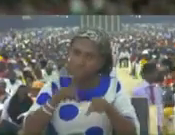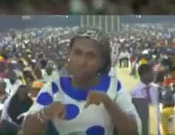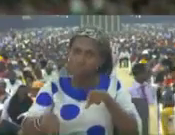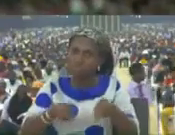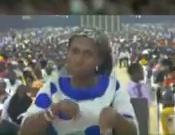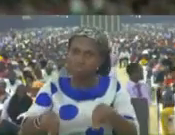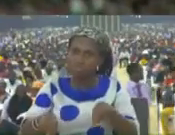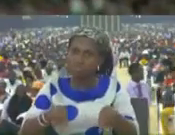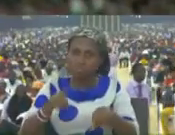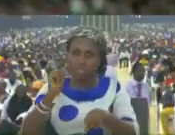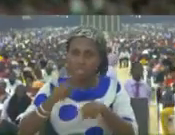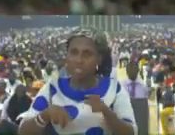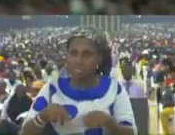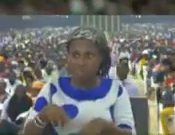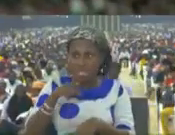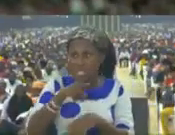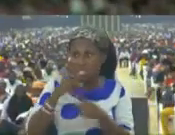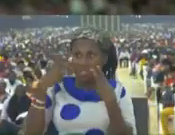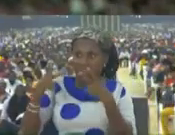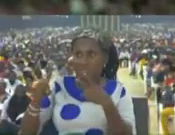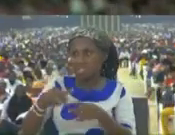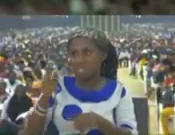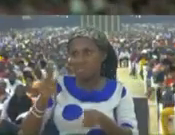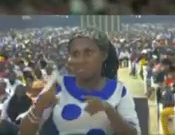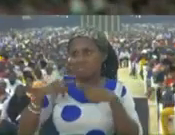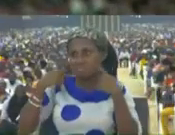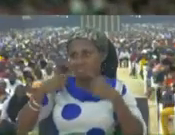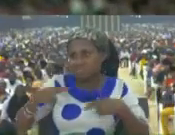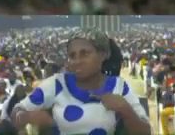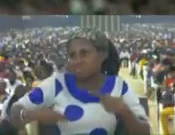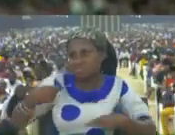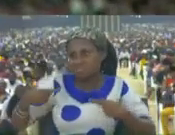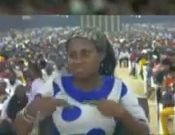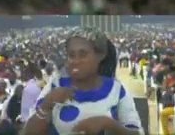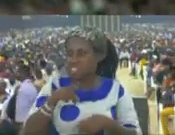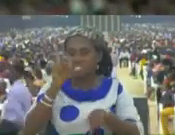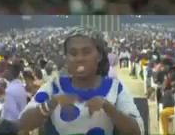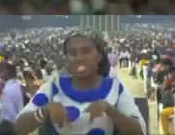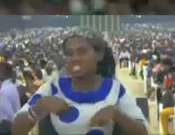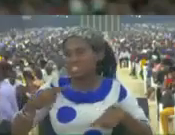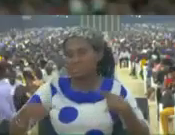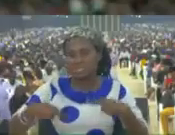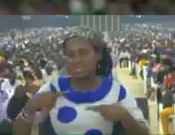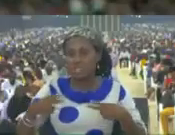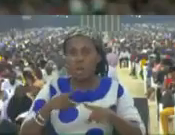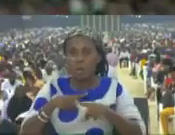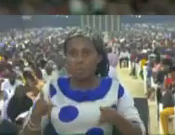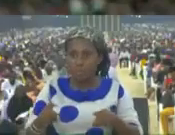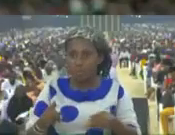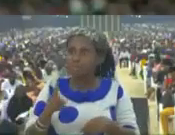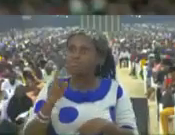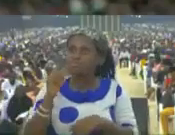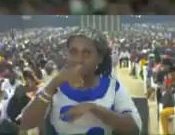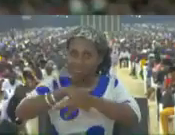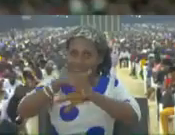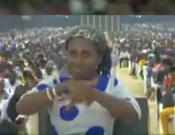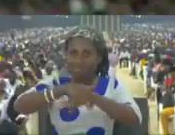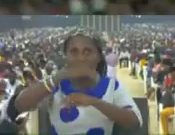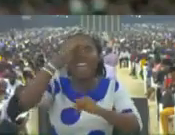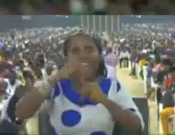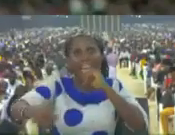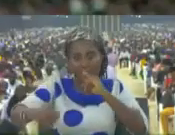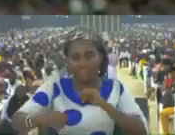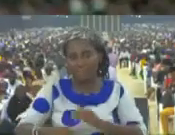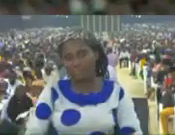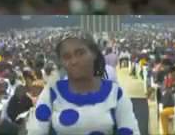Watching other people rejoice, and he couldn't rejoice. But the night ended.